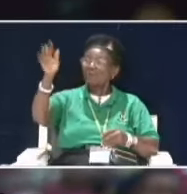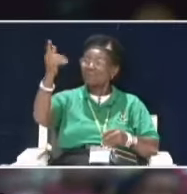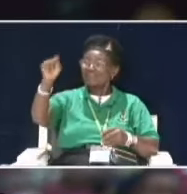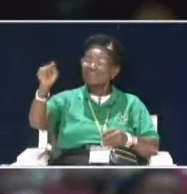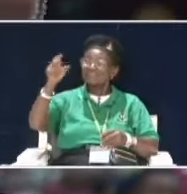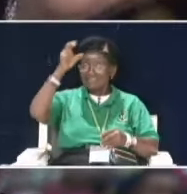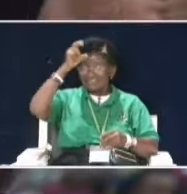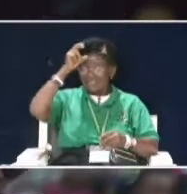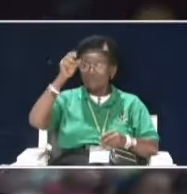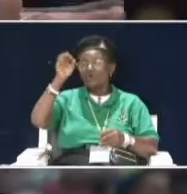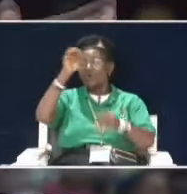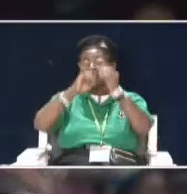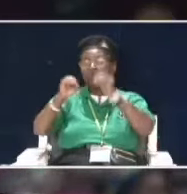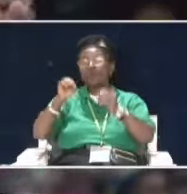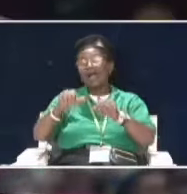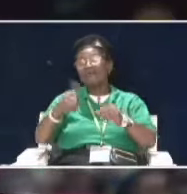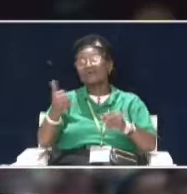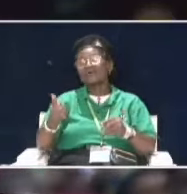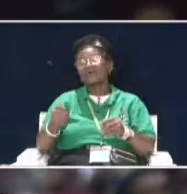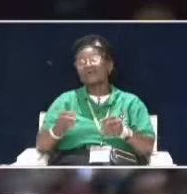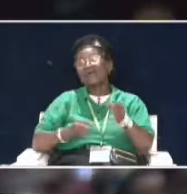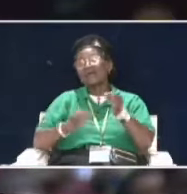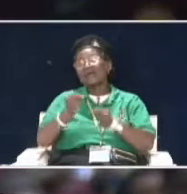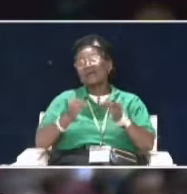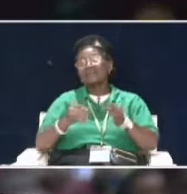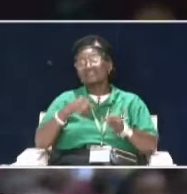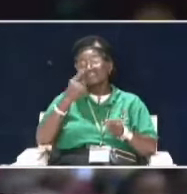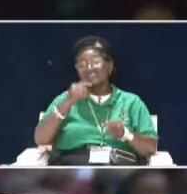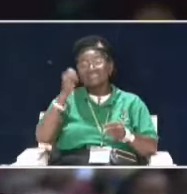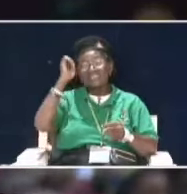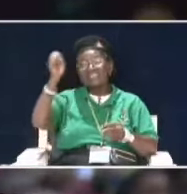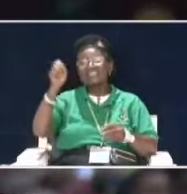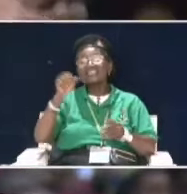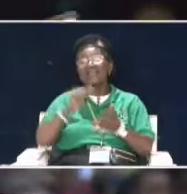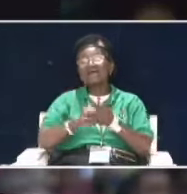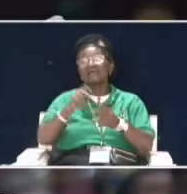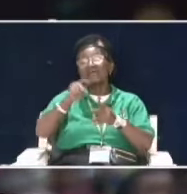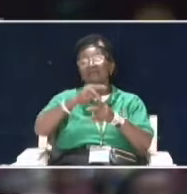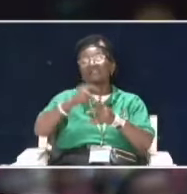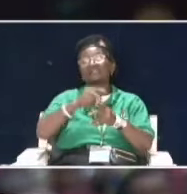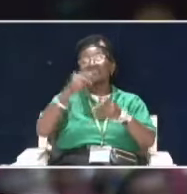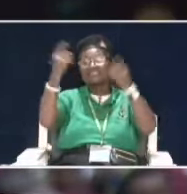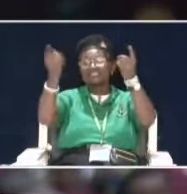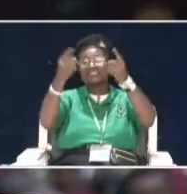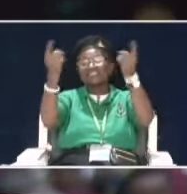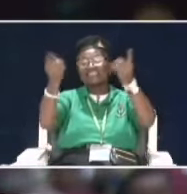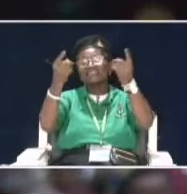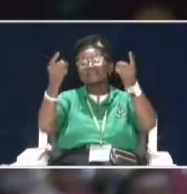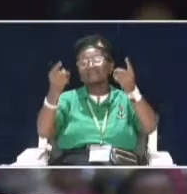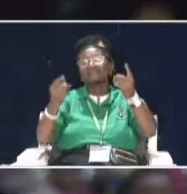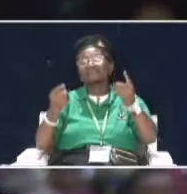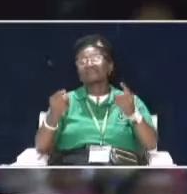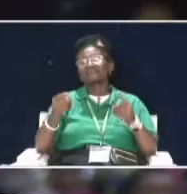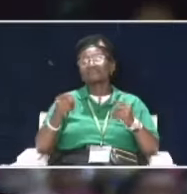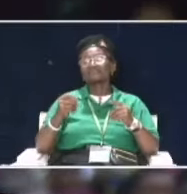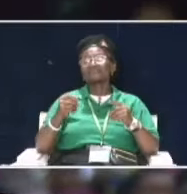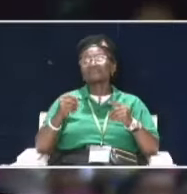Oh, another translation says, he who practices sin. It means the same thing.